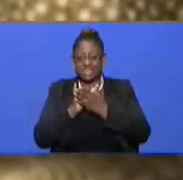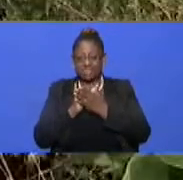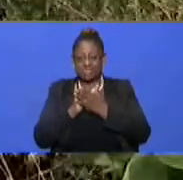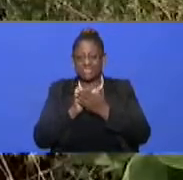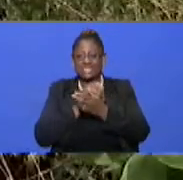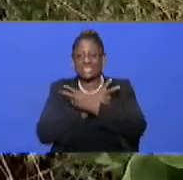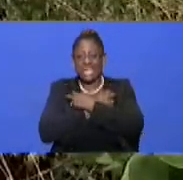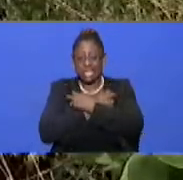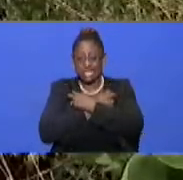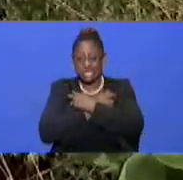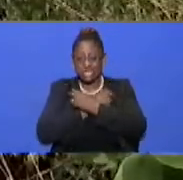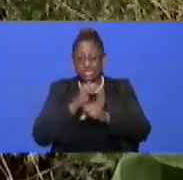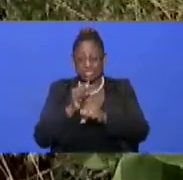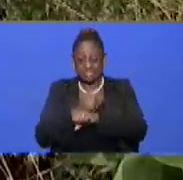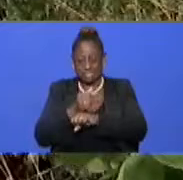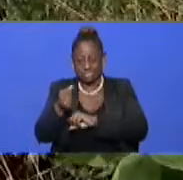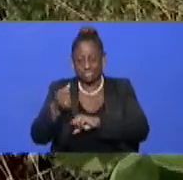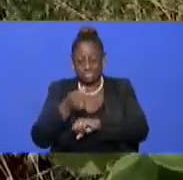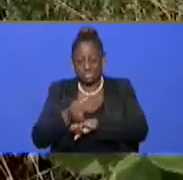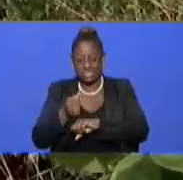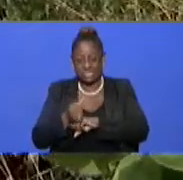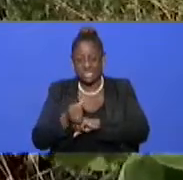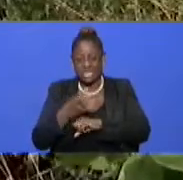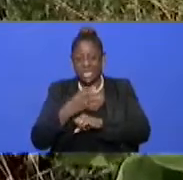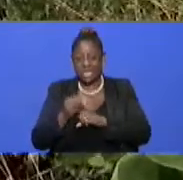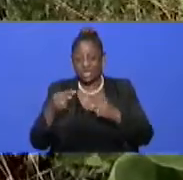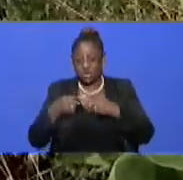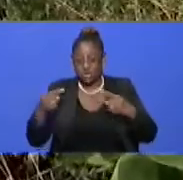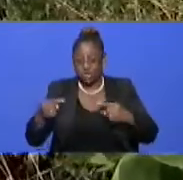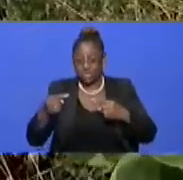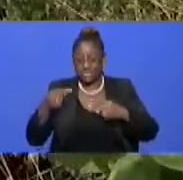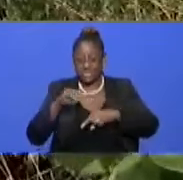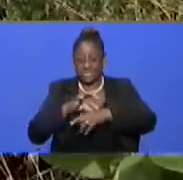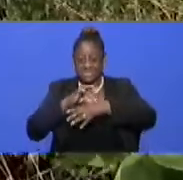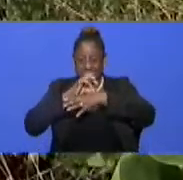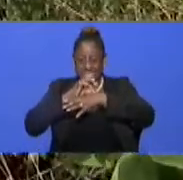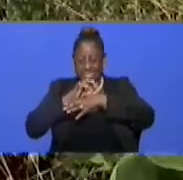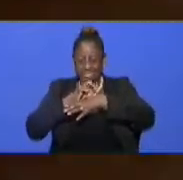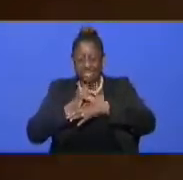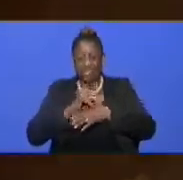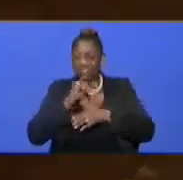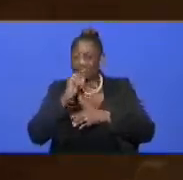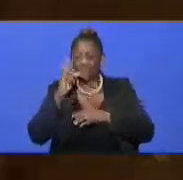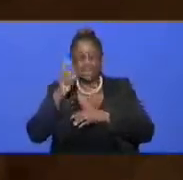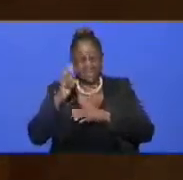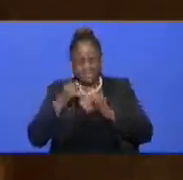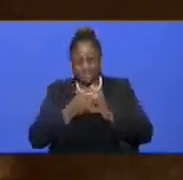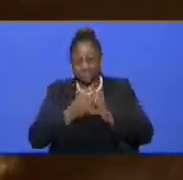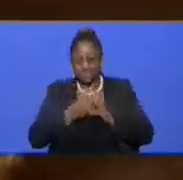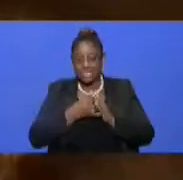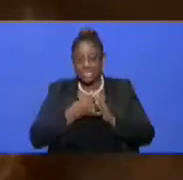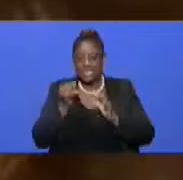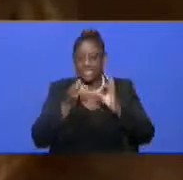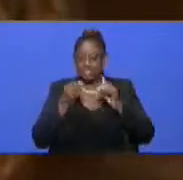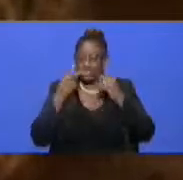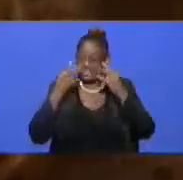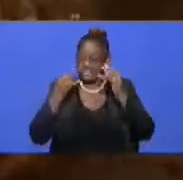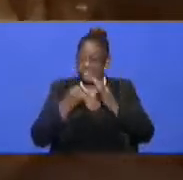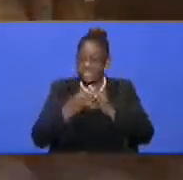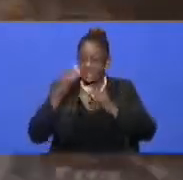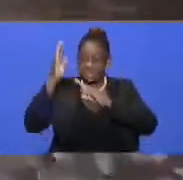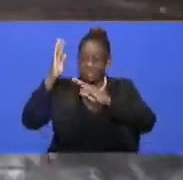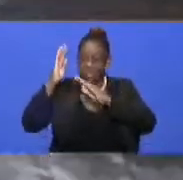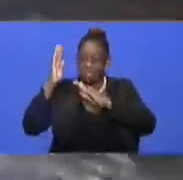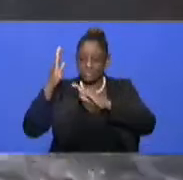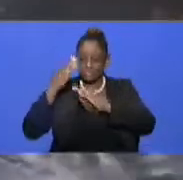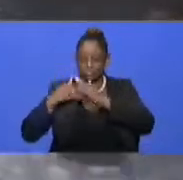alike. It irritates the skin, and you don't need the irritation. The first sightings of cane toads in the Bahamas